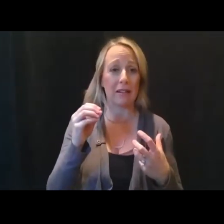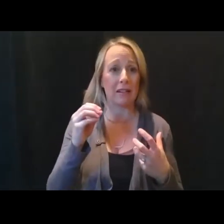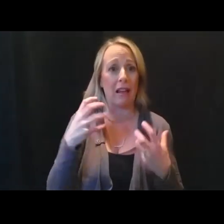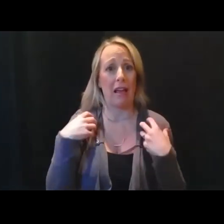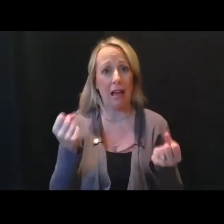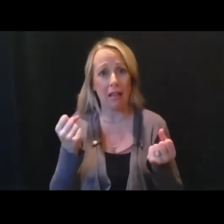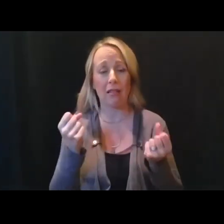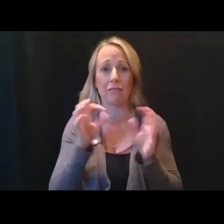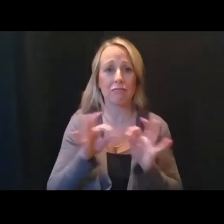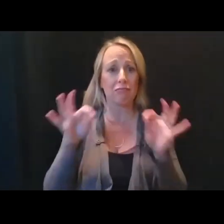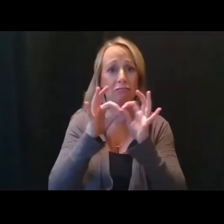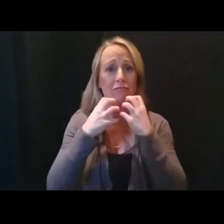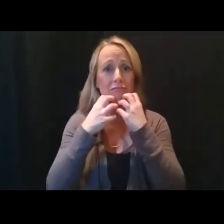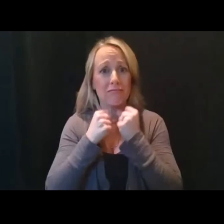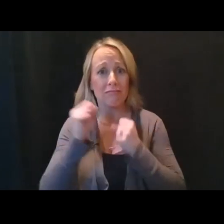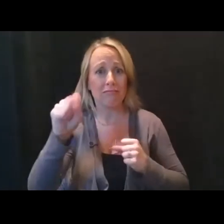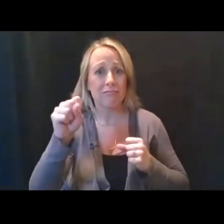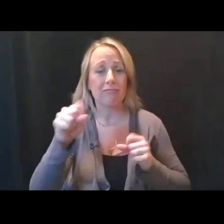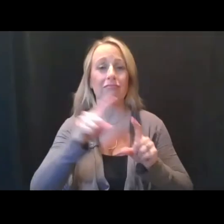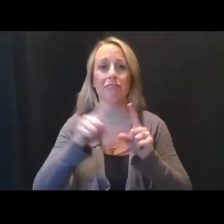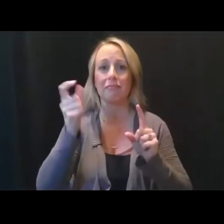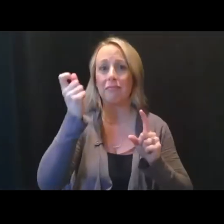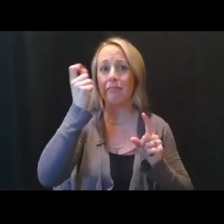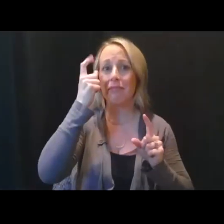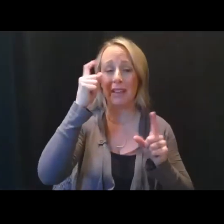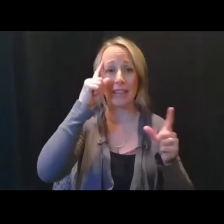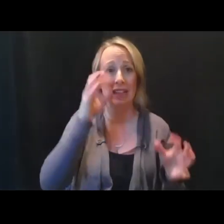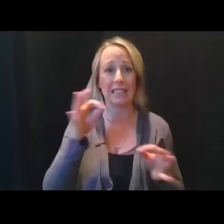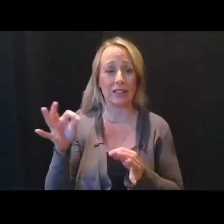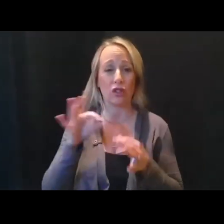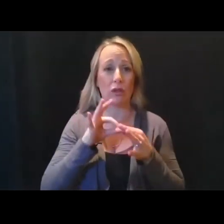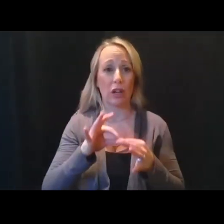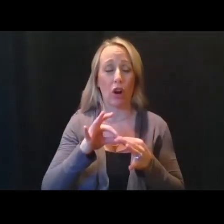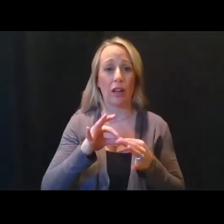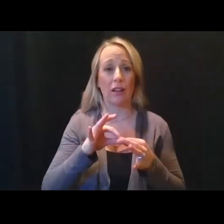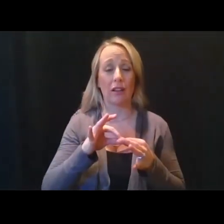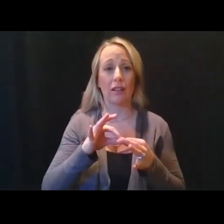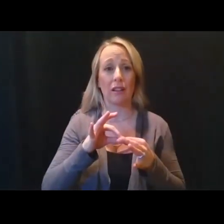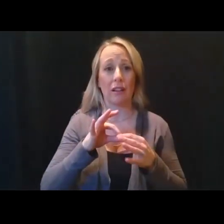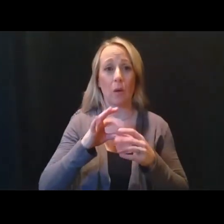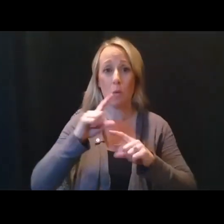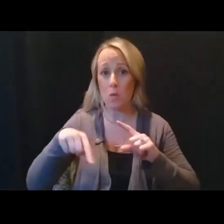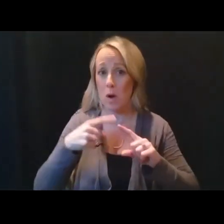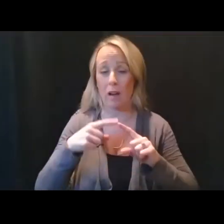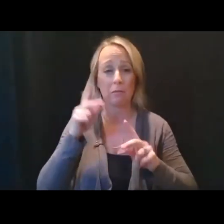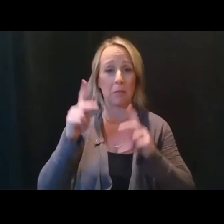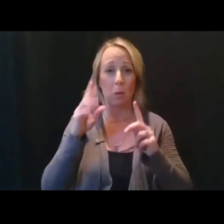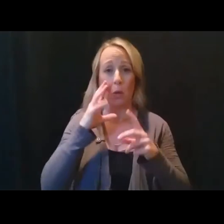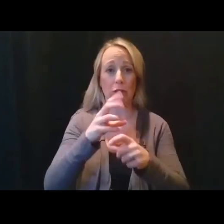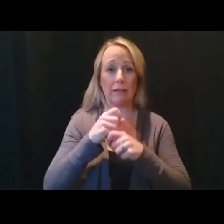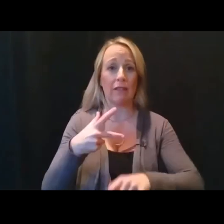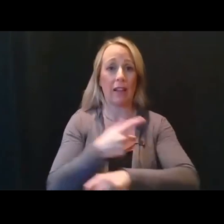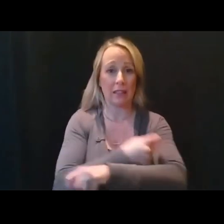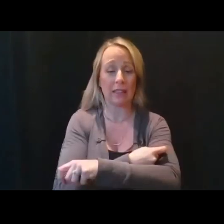community. However, the decisions regarding the order in which groups will get access to the vaccine are being